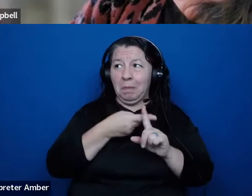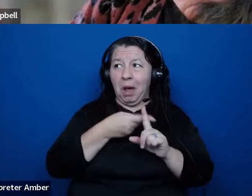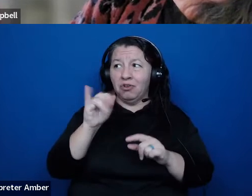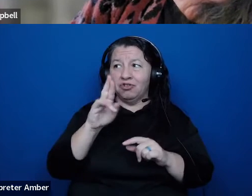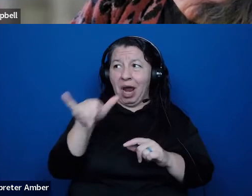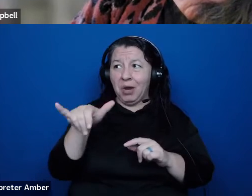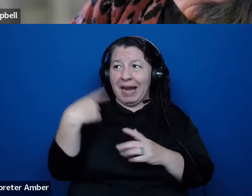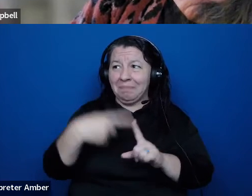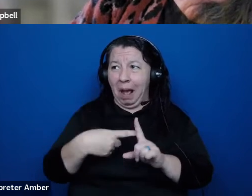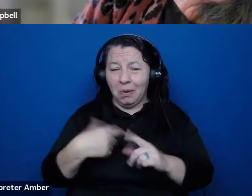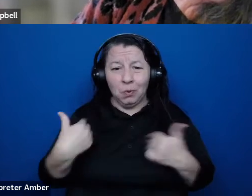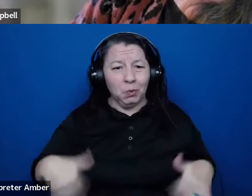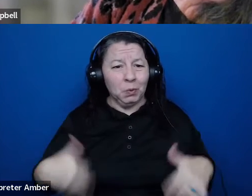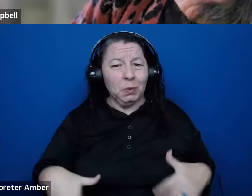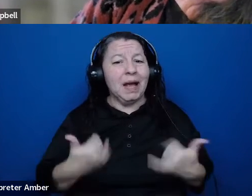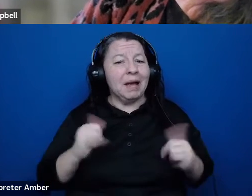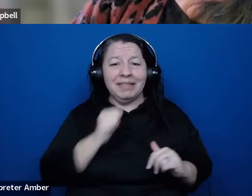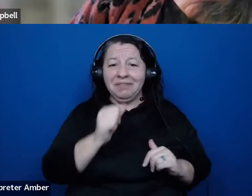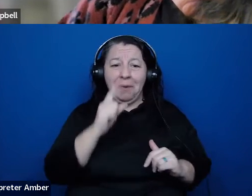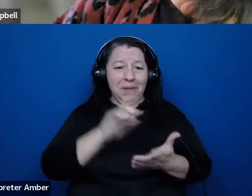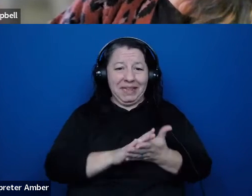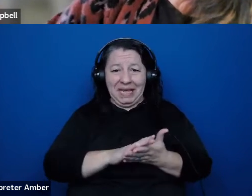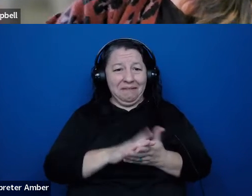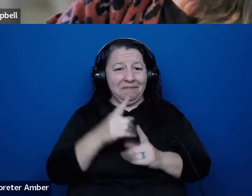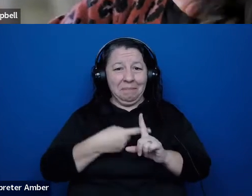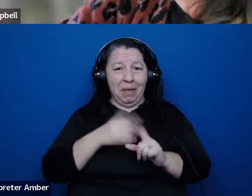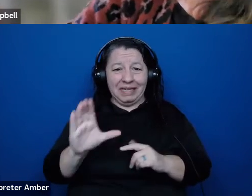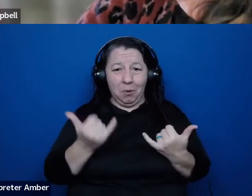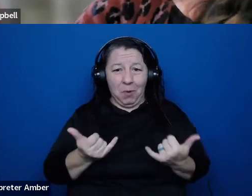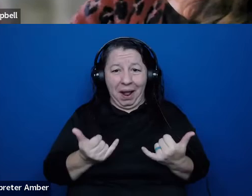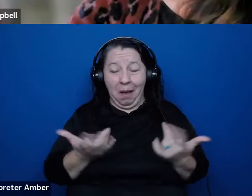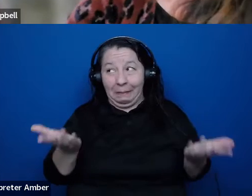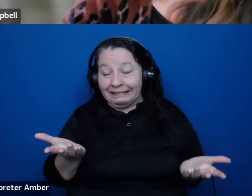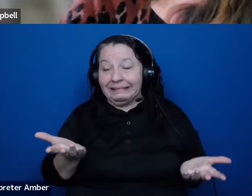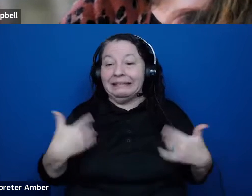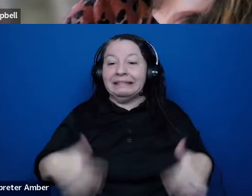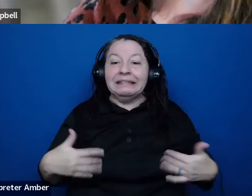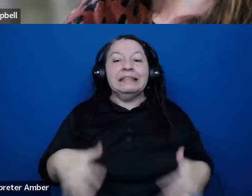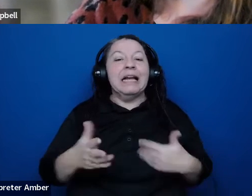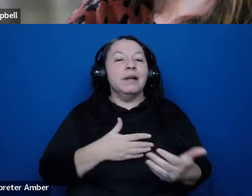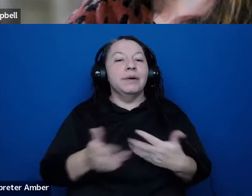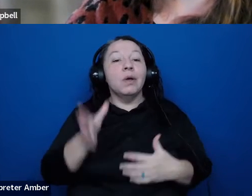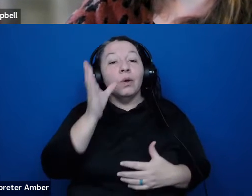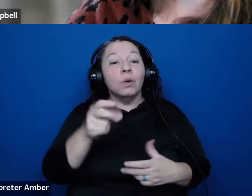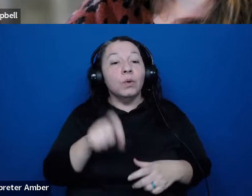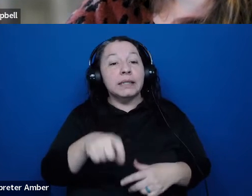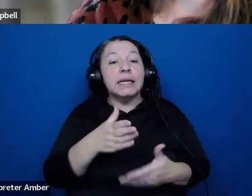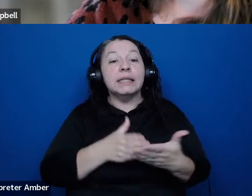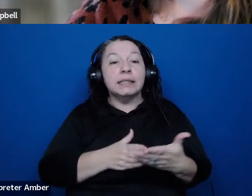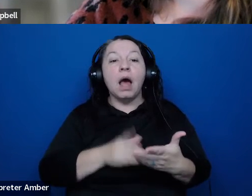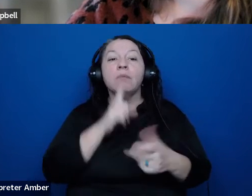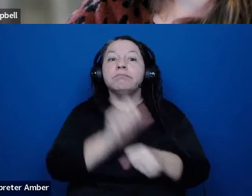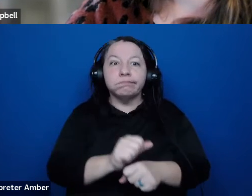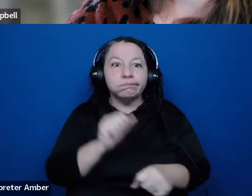still kind of not believing it's December yet. So we'll need some extensive